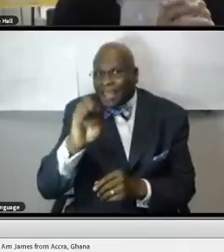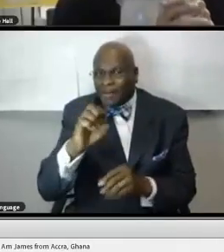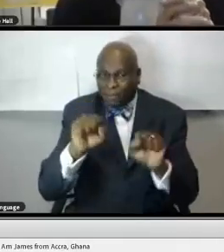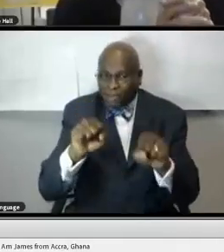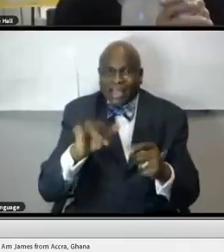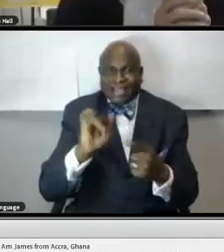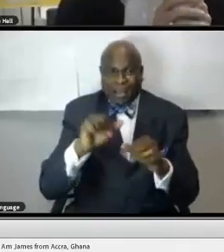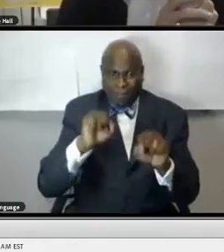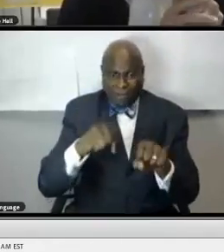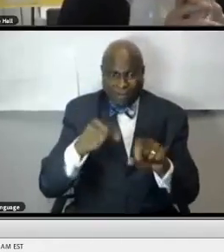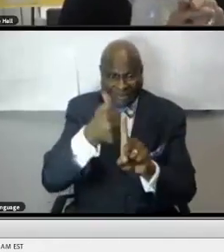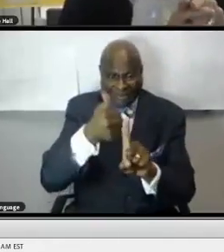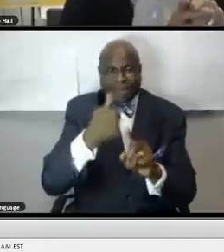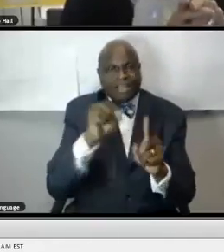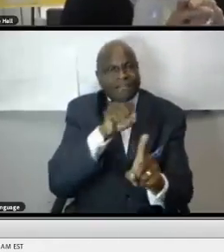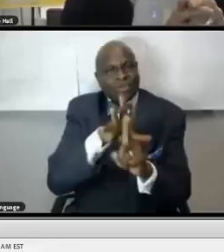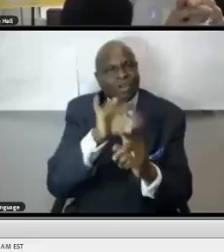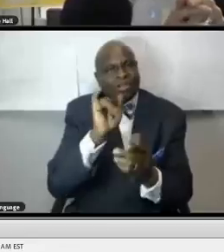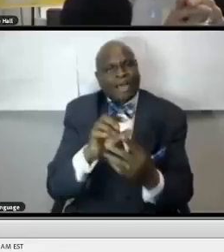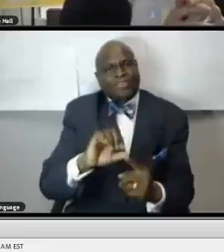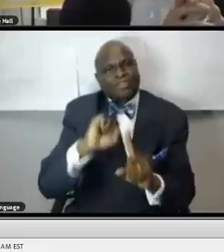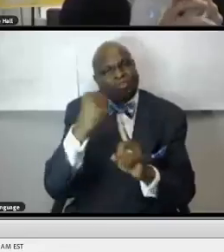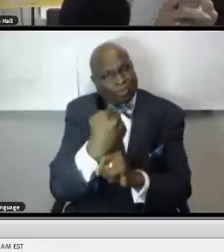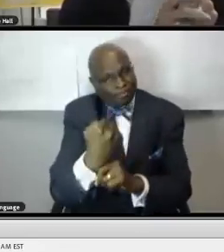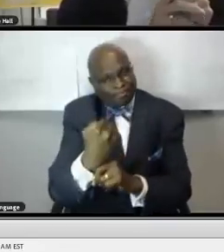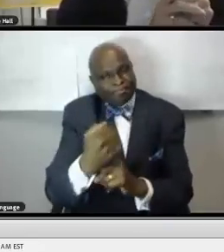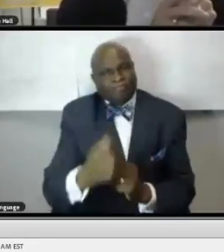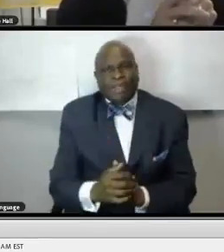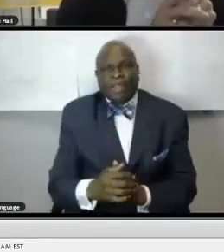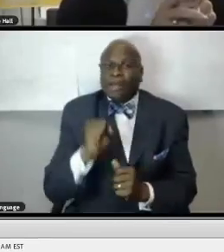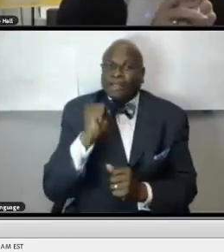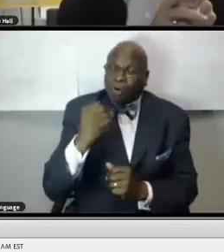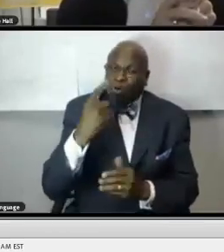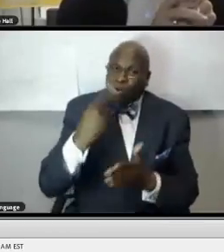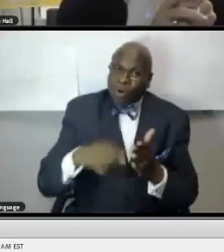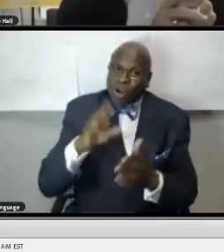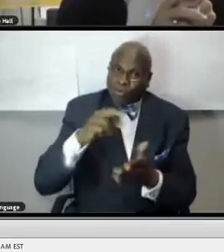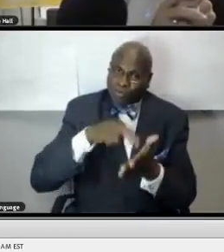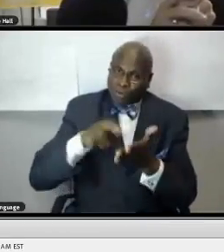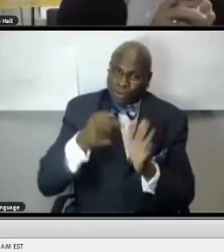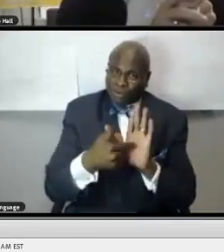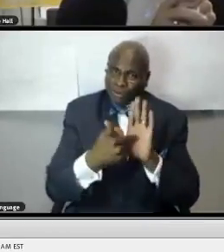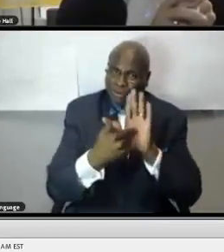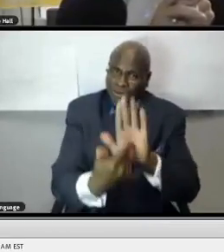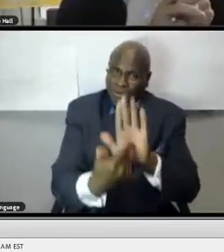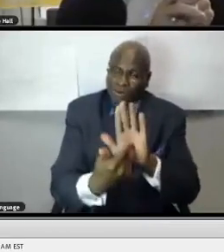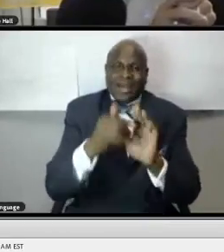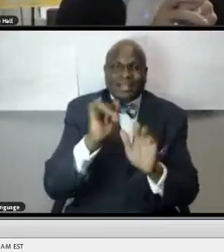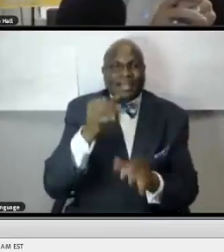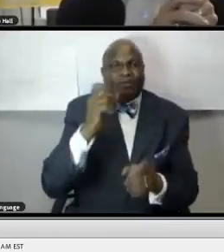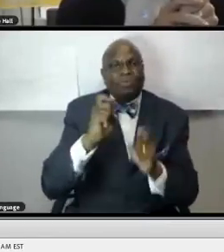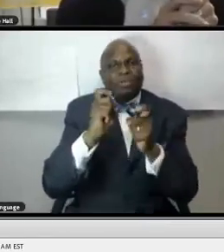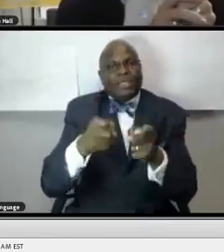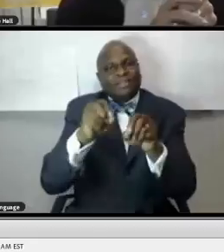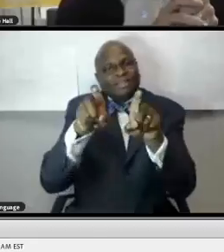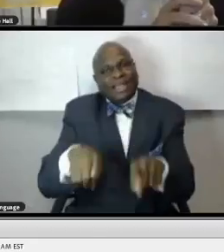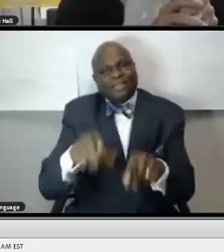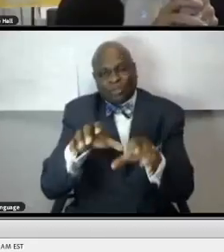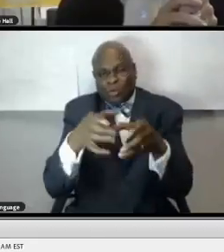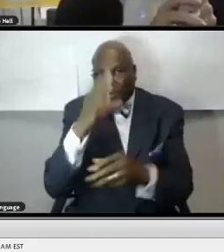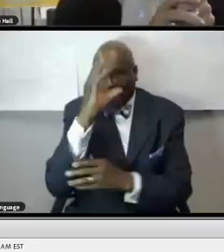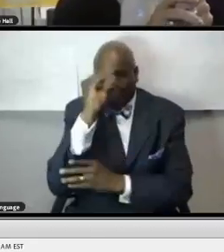ability itself is influenced by circumstances. So what her research shows is that if you give the test to a group